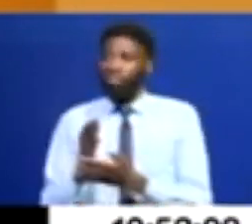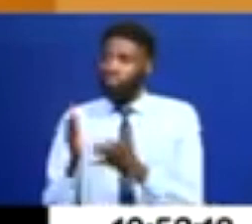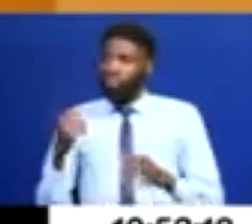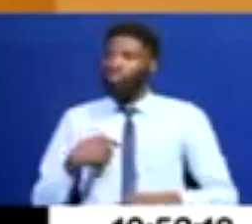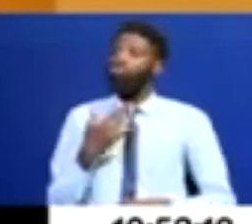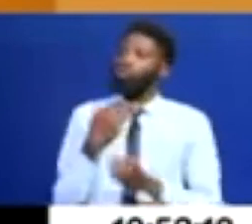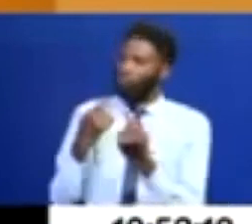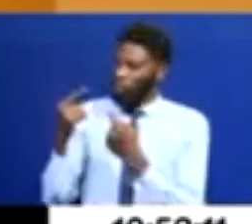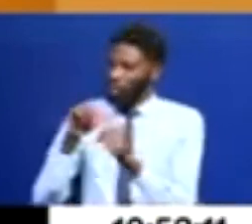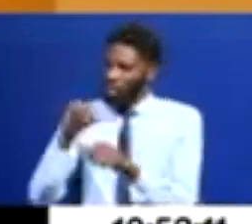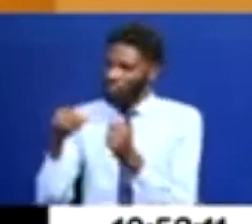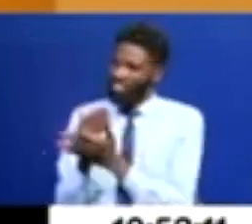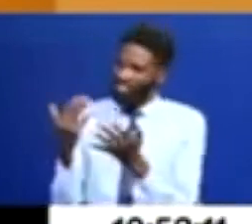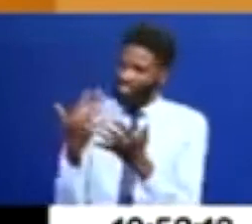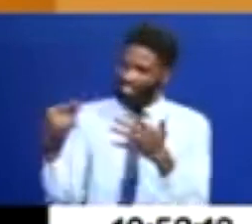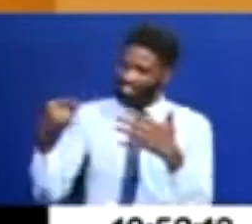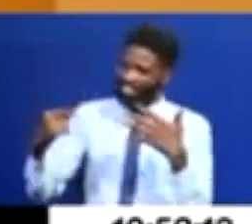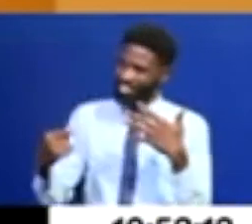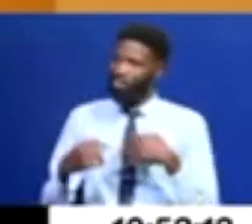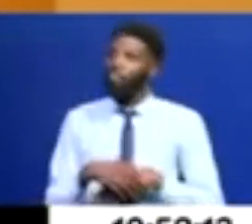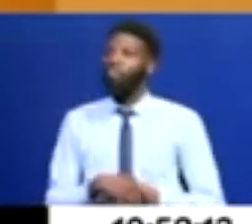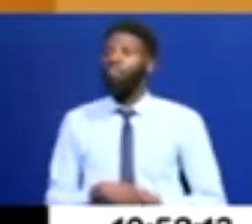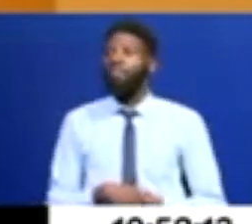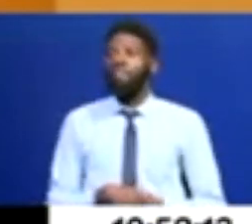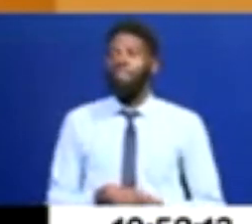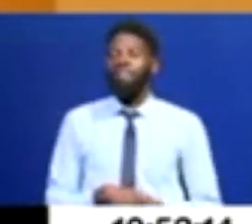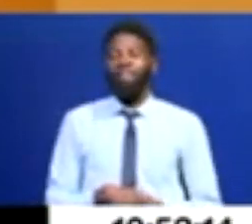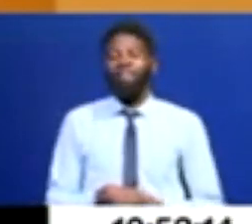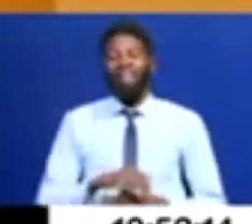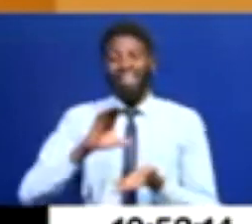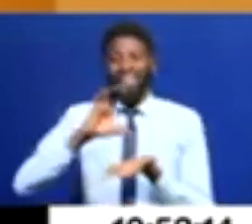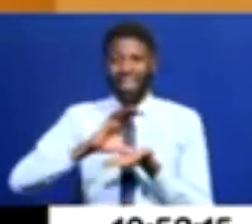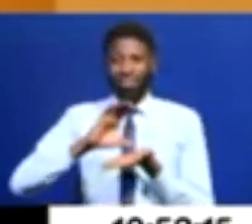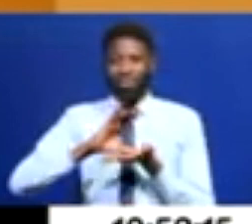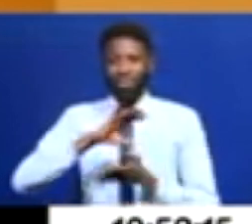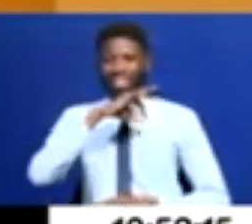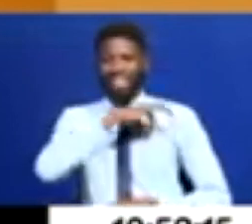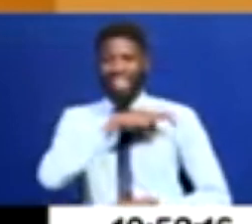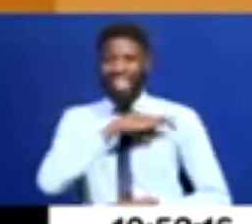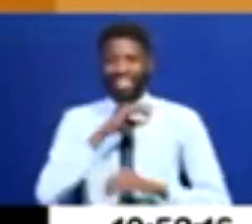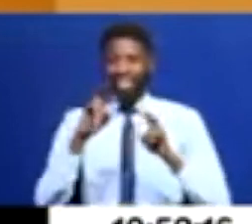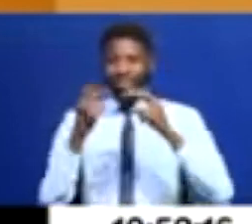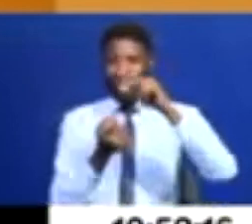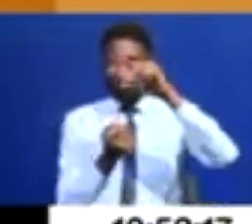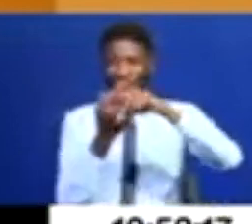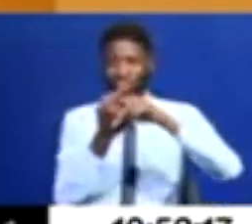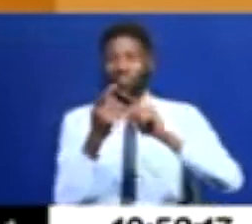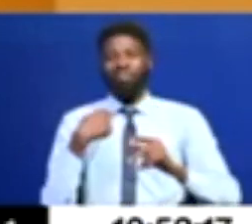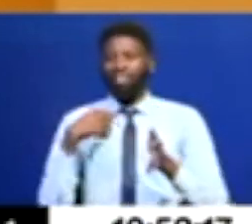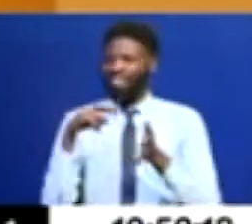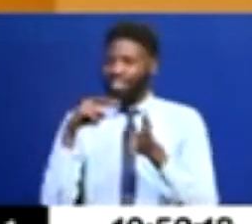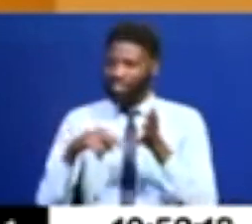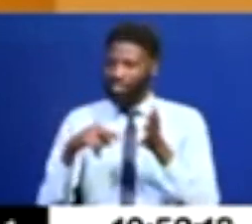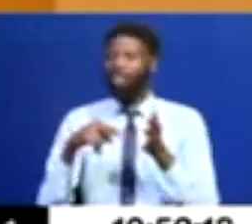on the practicability of some of these things. Mm-hmm. There is the issue on the capital gains that has come into fore. Mm-hmm. Let me just read you what we